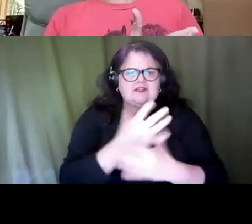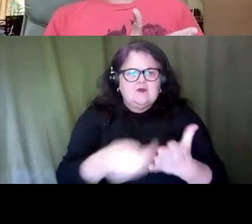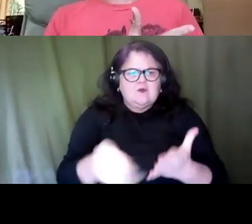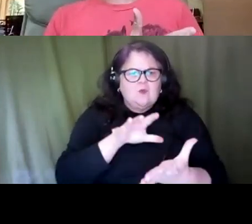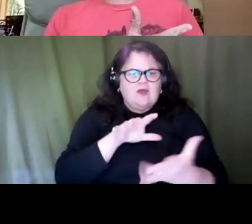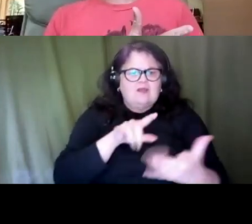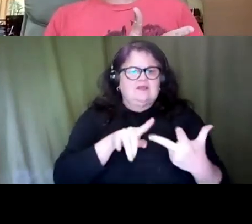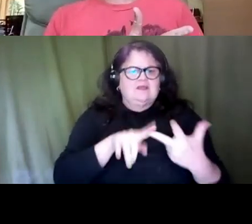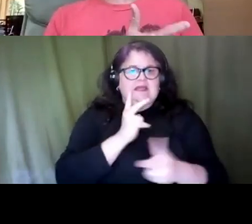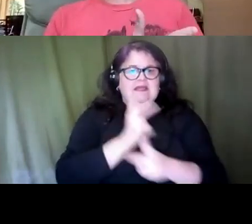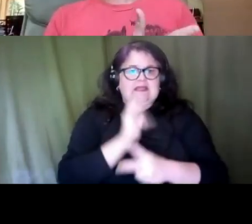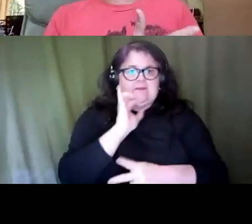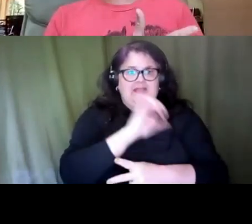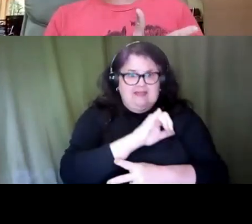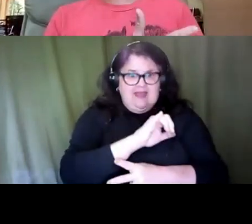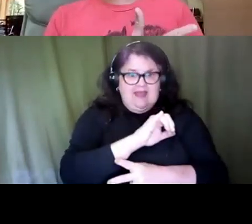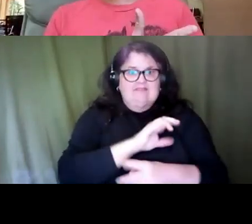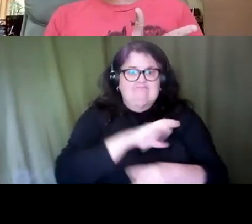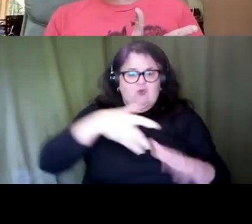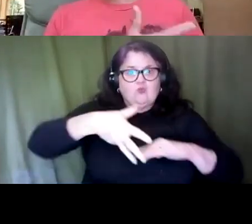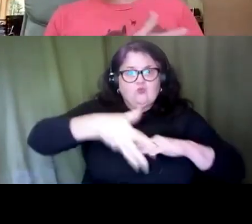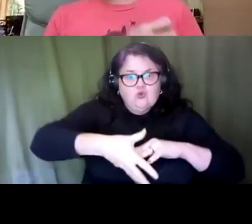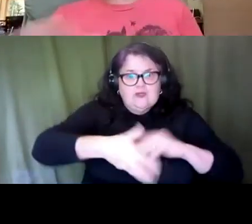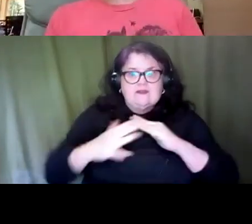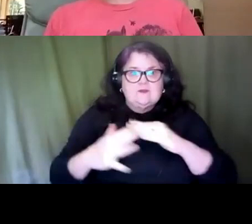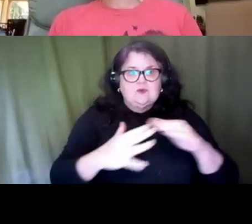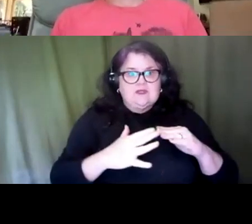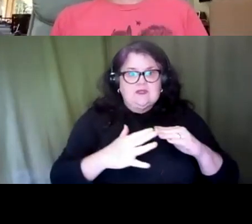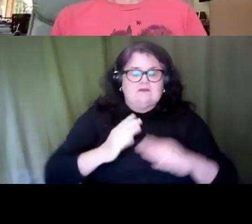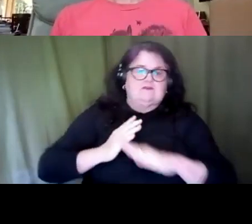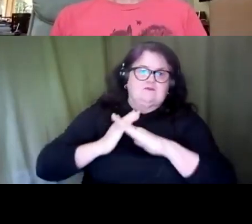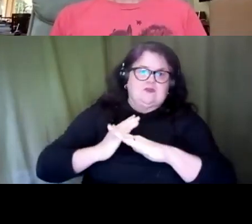rooted in community or protecting it against commodification.